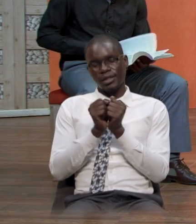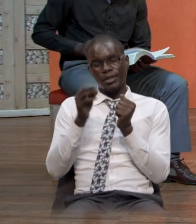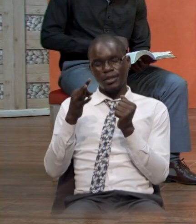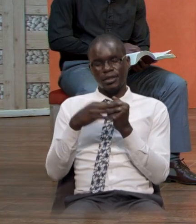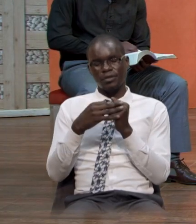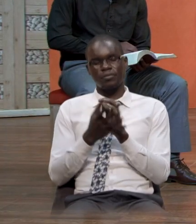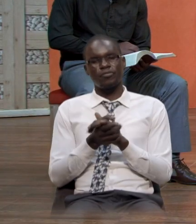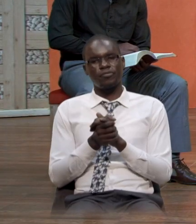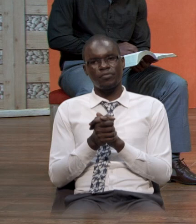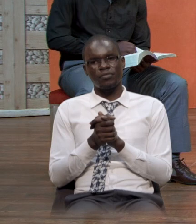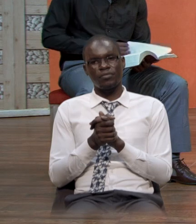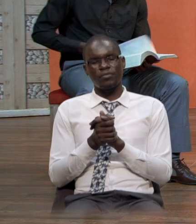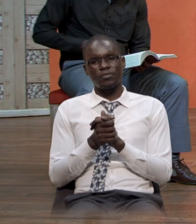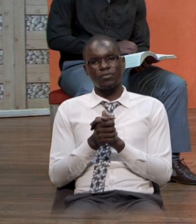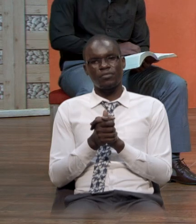confirm. Two of us?